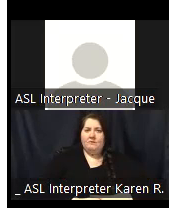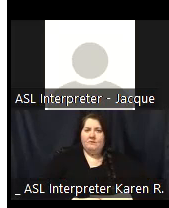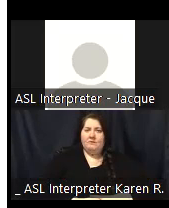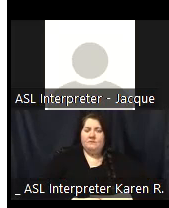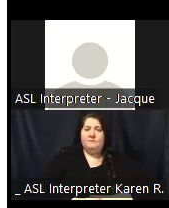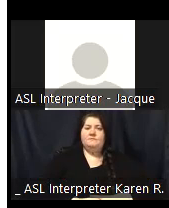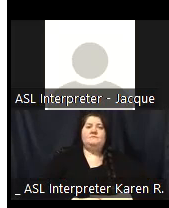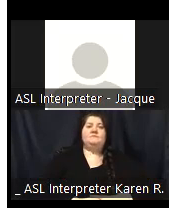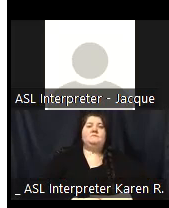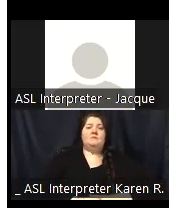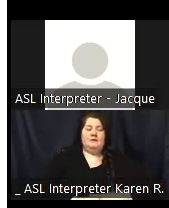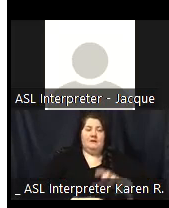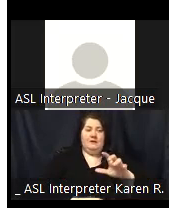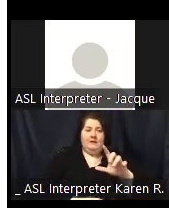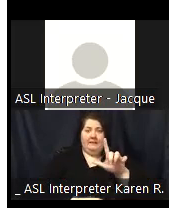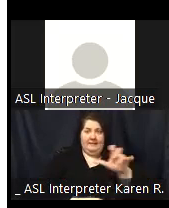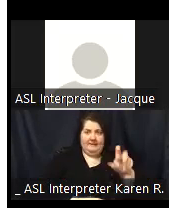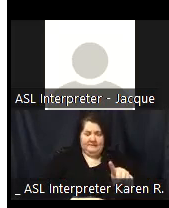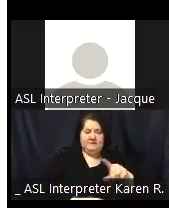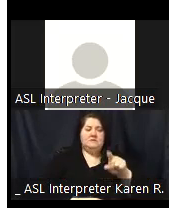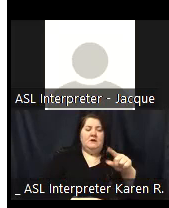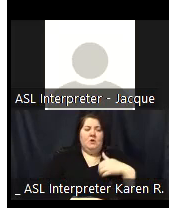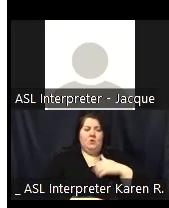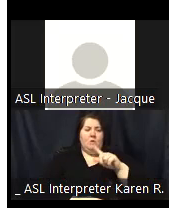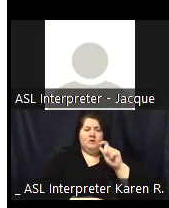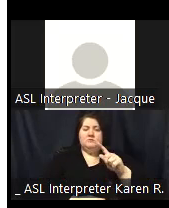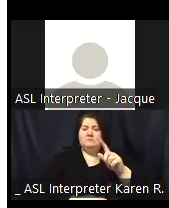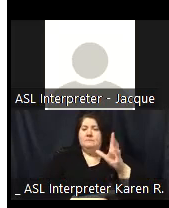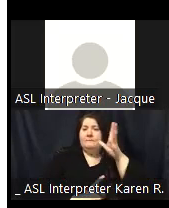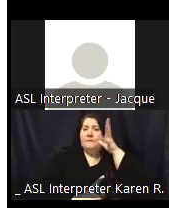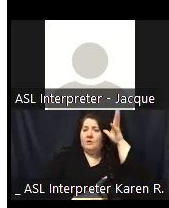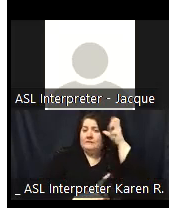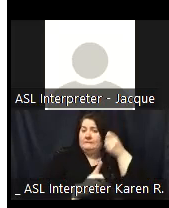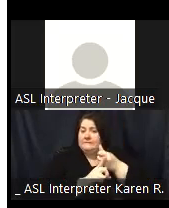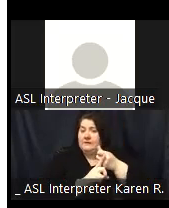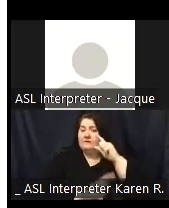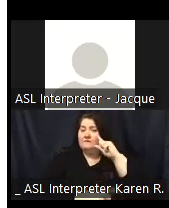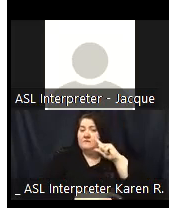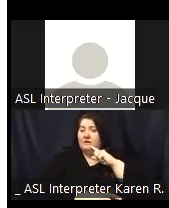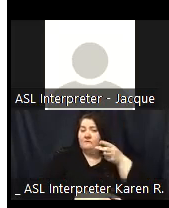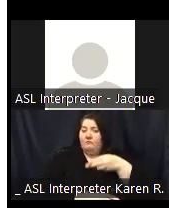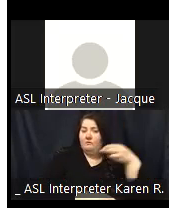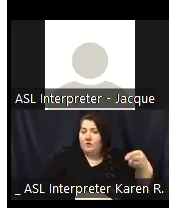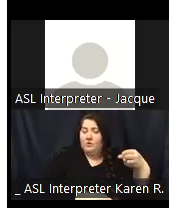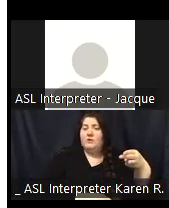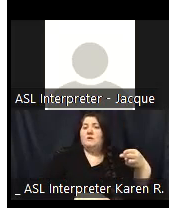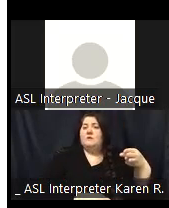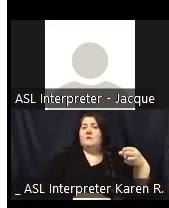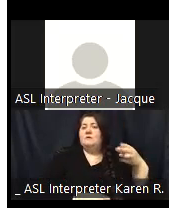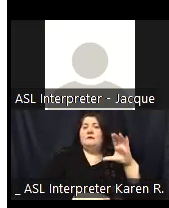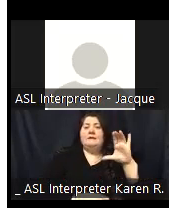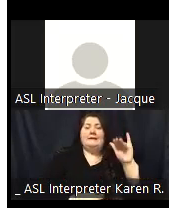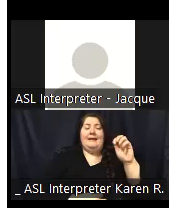Please, here we had a question about what if the parents are also deaf or hard of hearing? Cassie